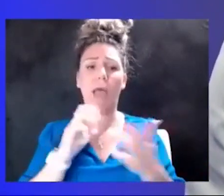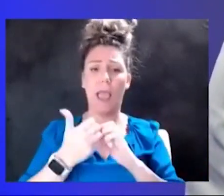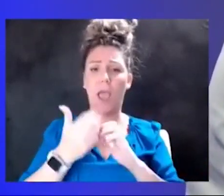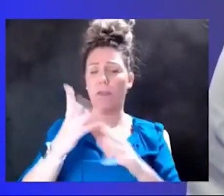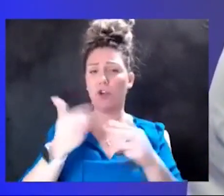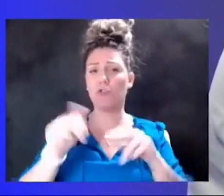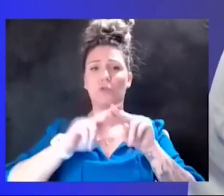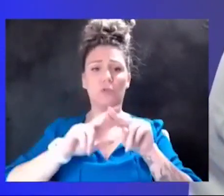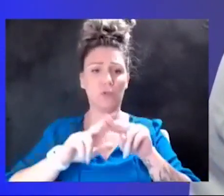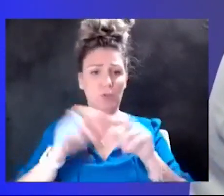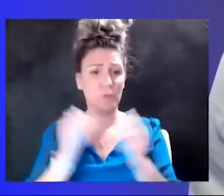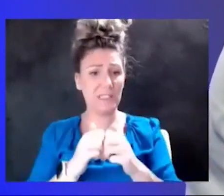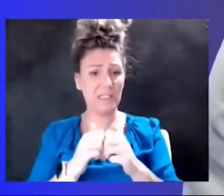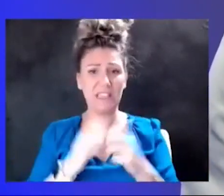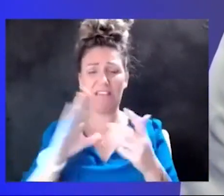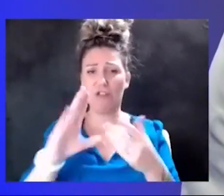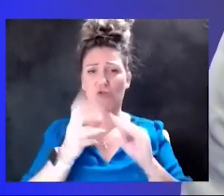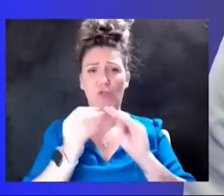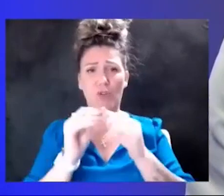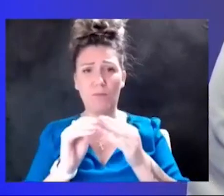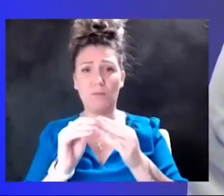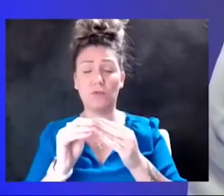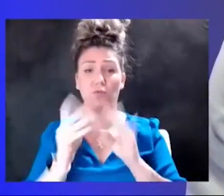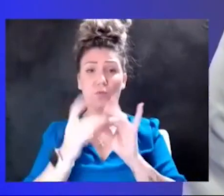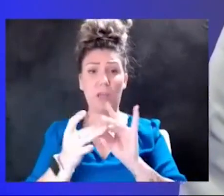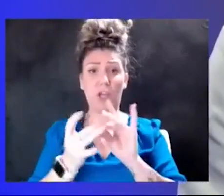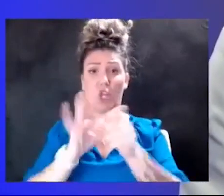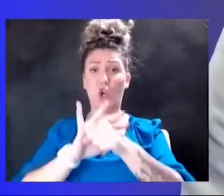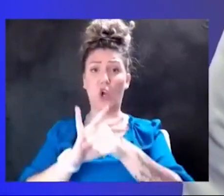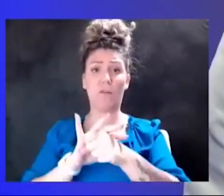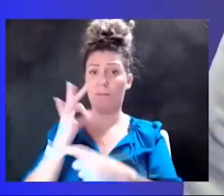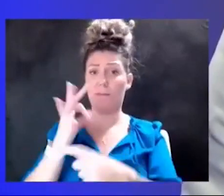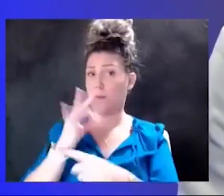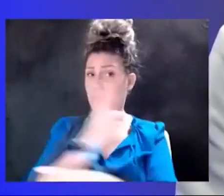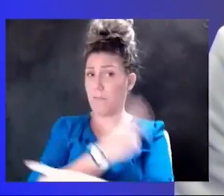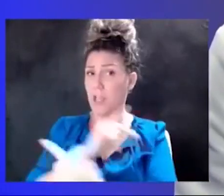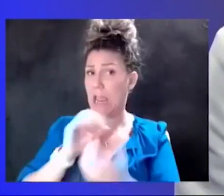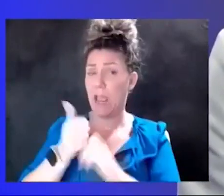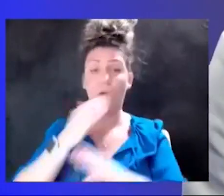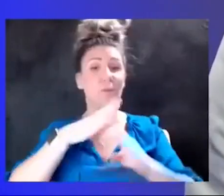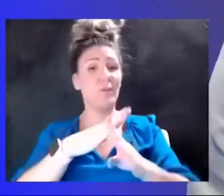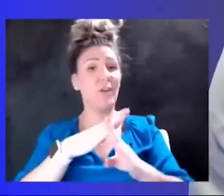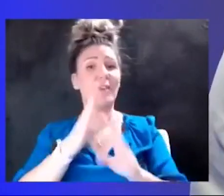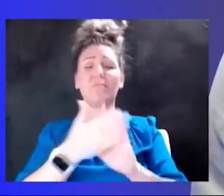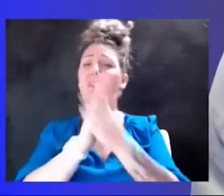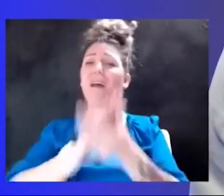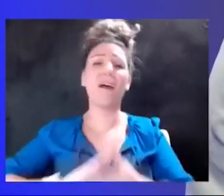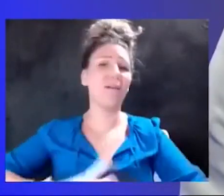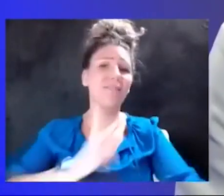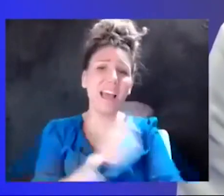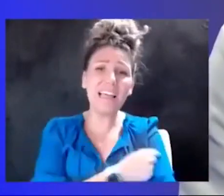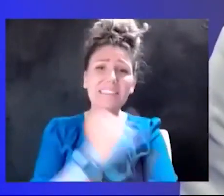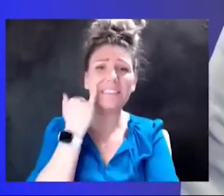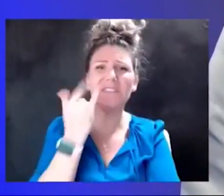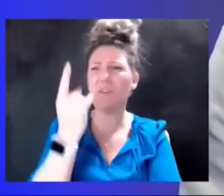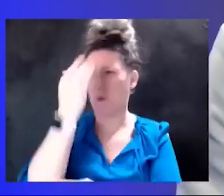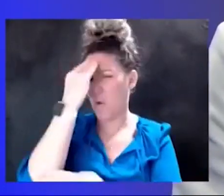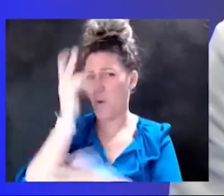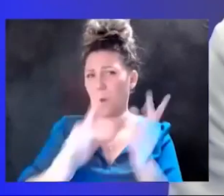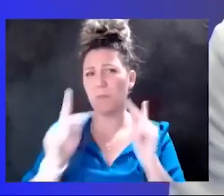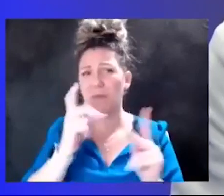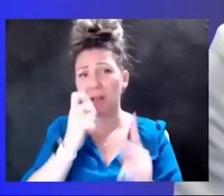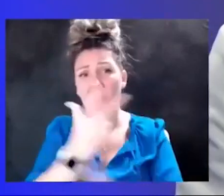in census in COVID patients. But the way to prevent this is to get vaccinated. If you know people who are not vaccinated, please talk with